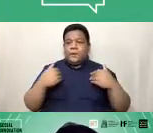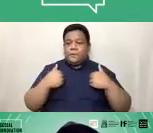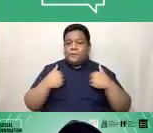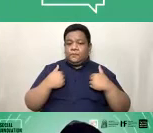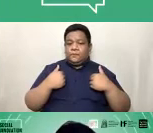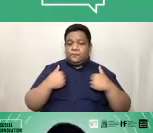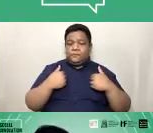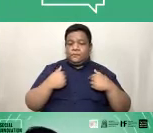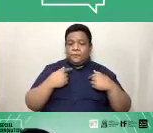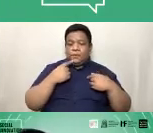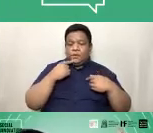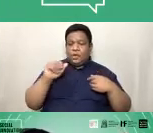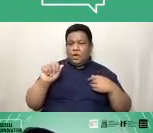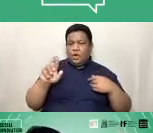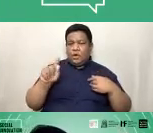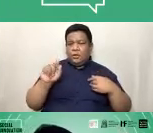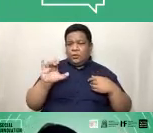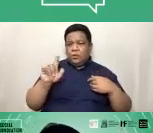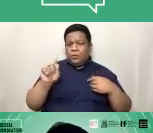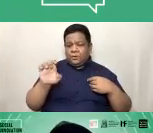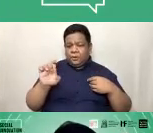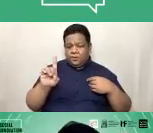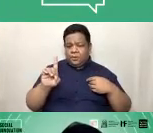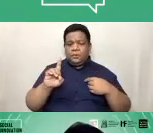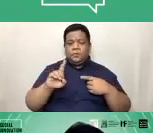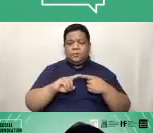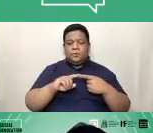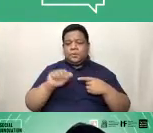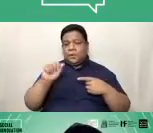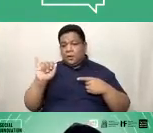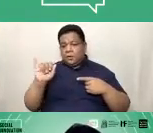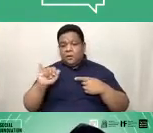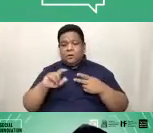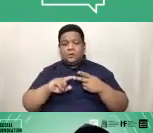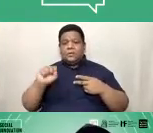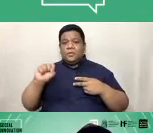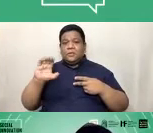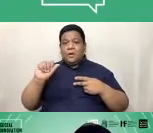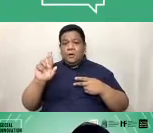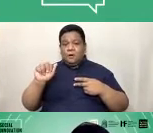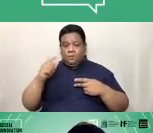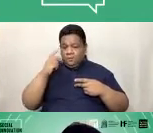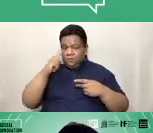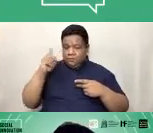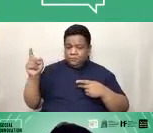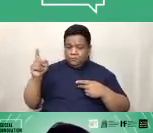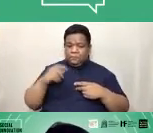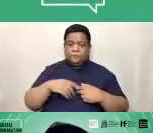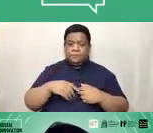articulated, which is kind of similar to a arm. You've also got SCARA. So these use arms that move on a pivot.